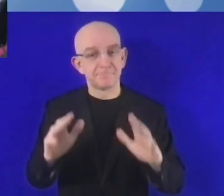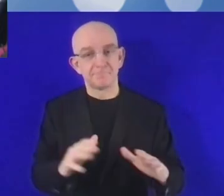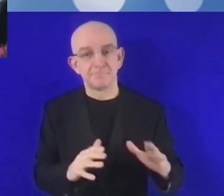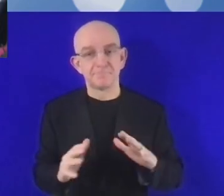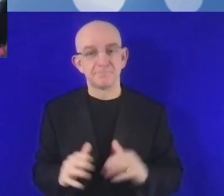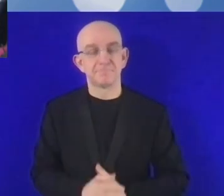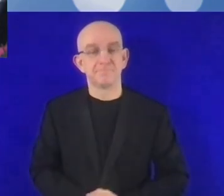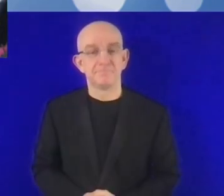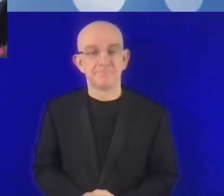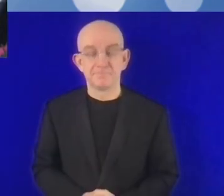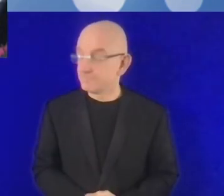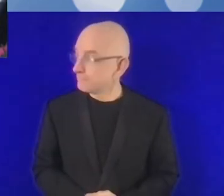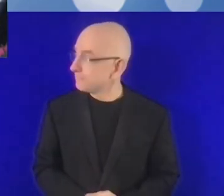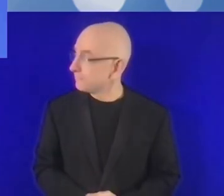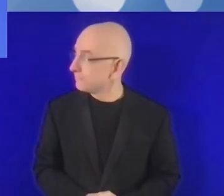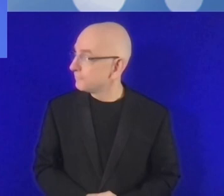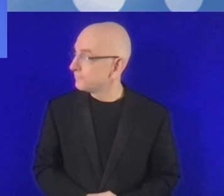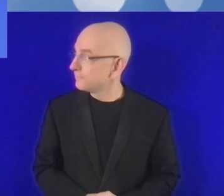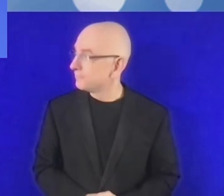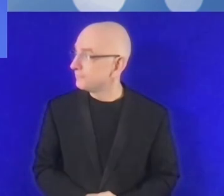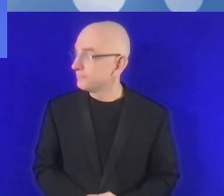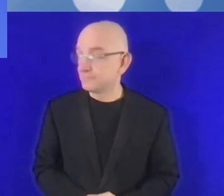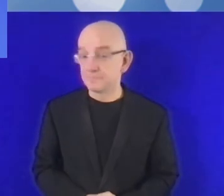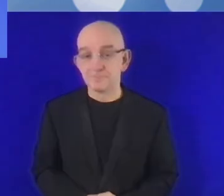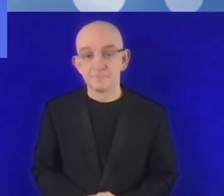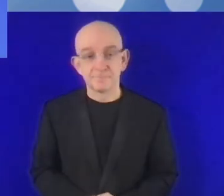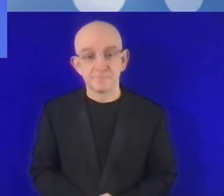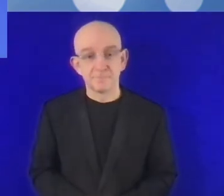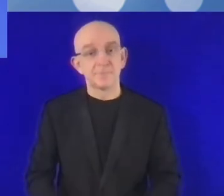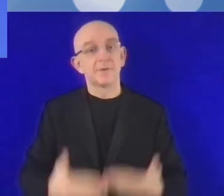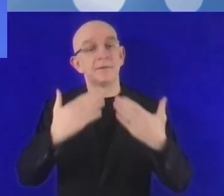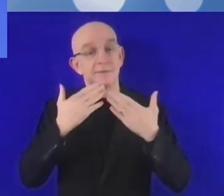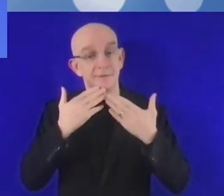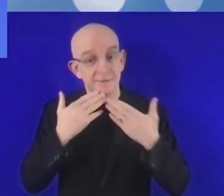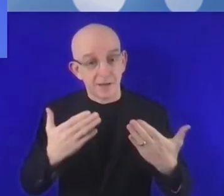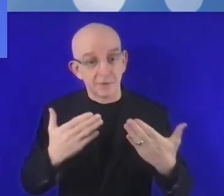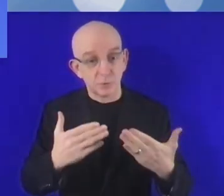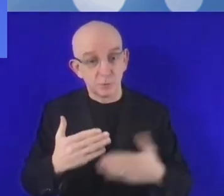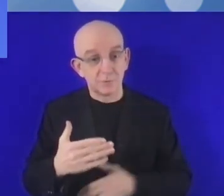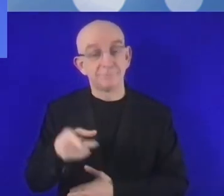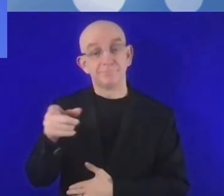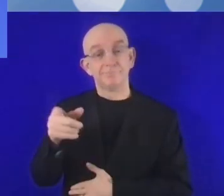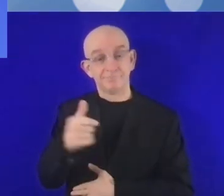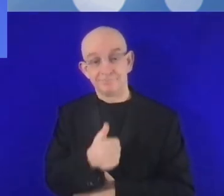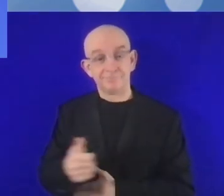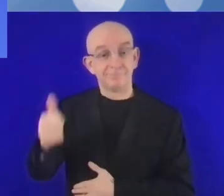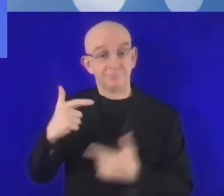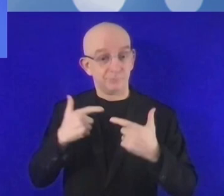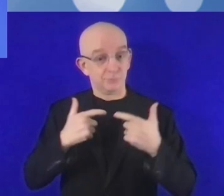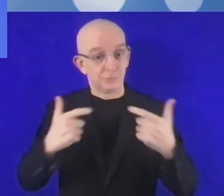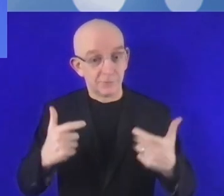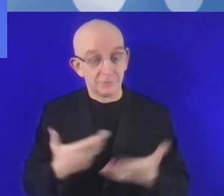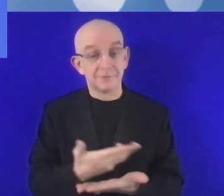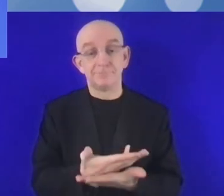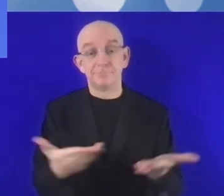Thank you, Mr. Secretary General. Dear participants, I join Secretary General Antonio Guterres in extending our